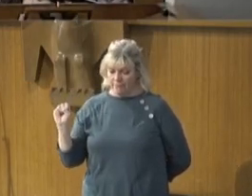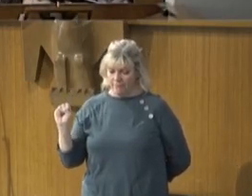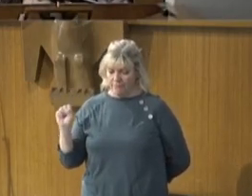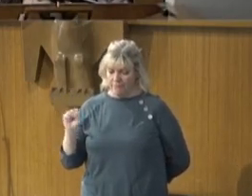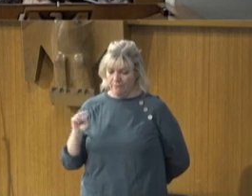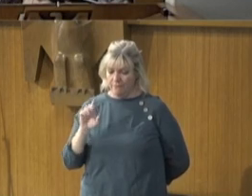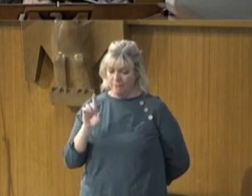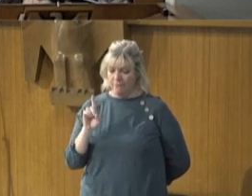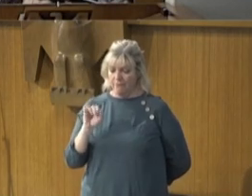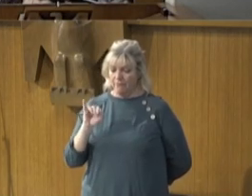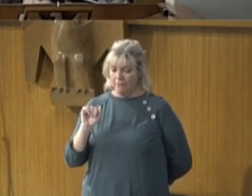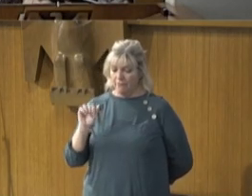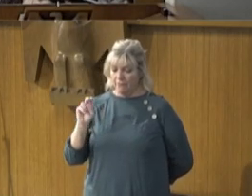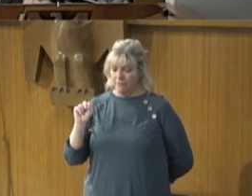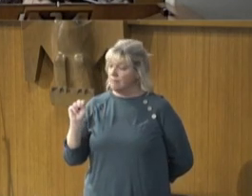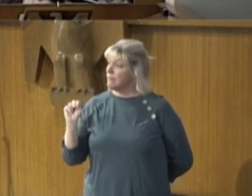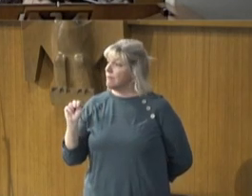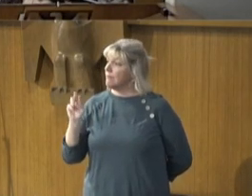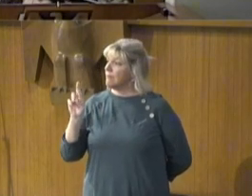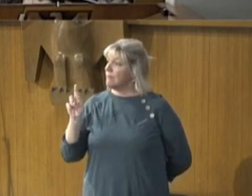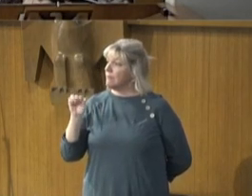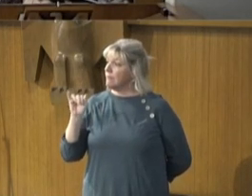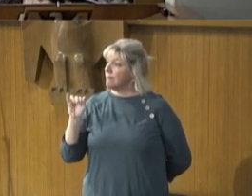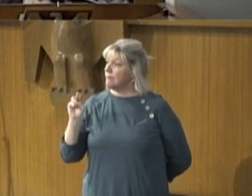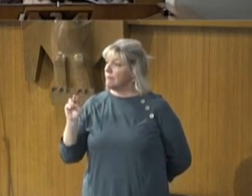Jimmy Ramos.